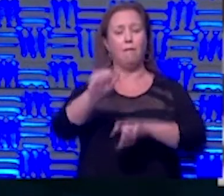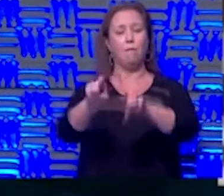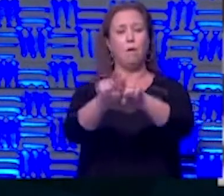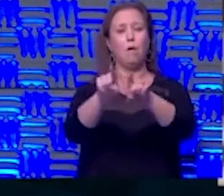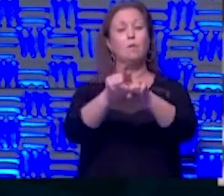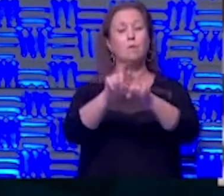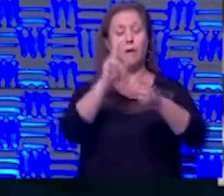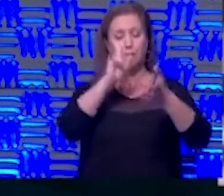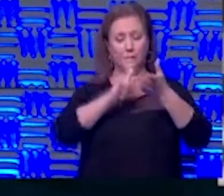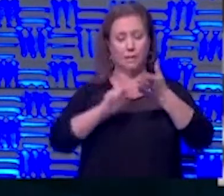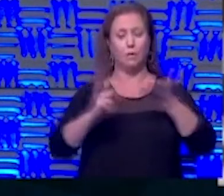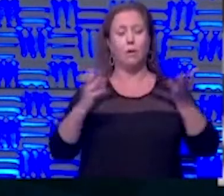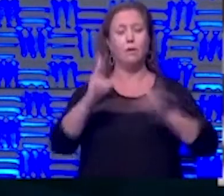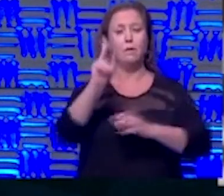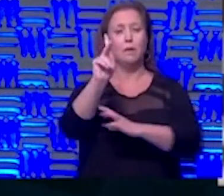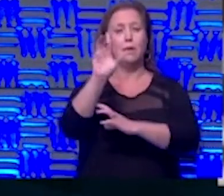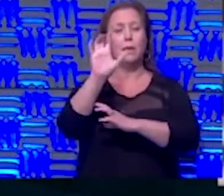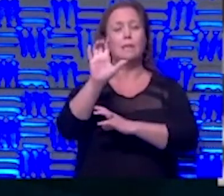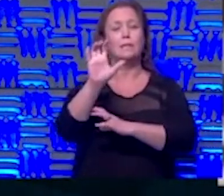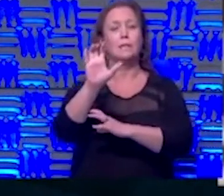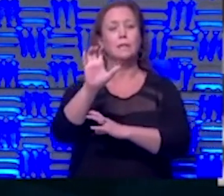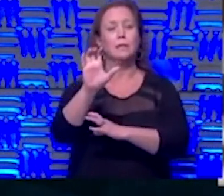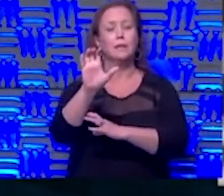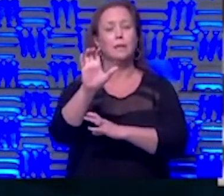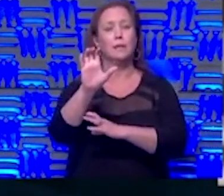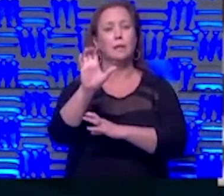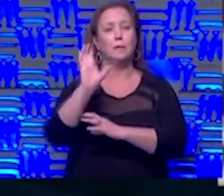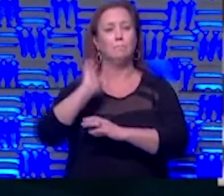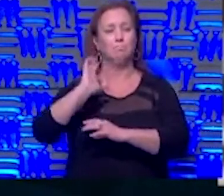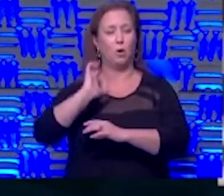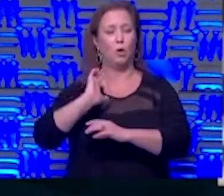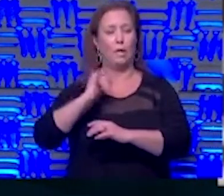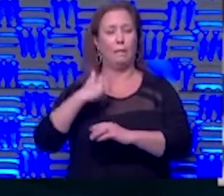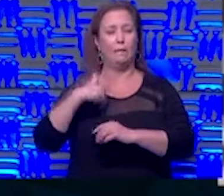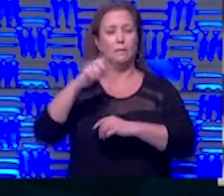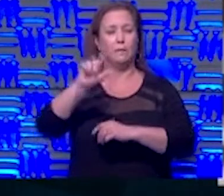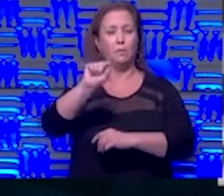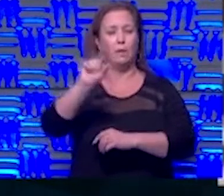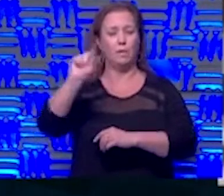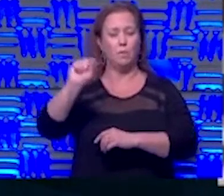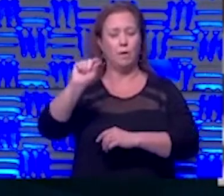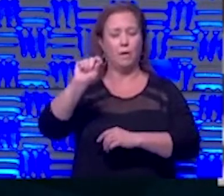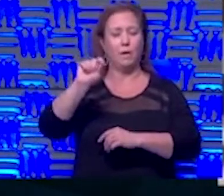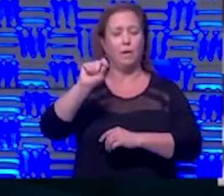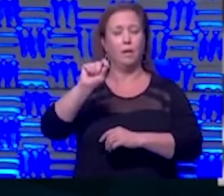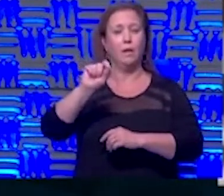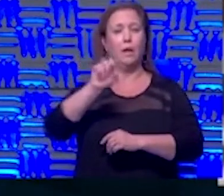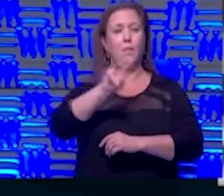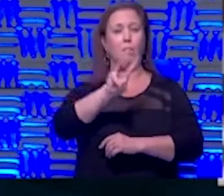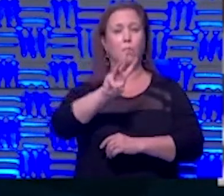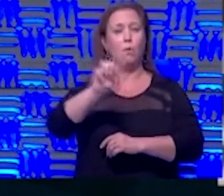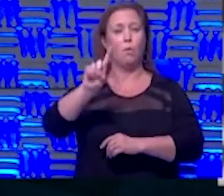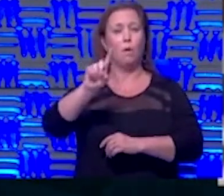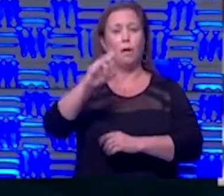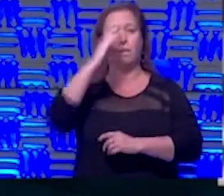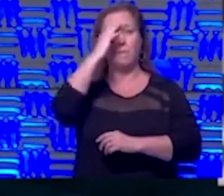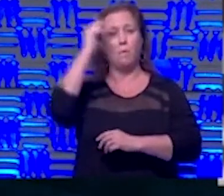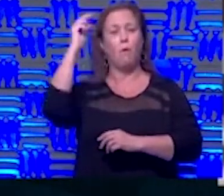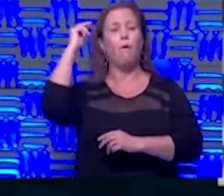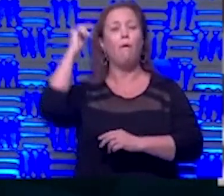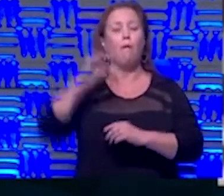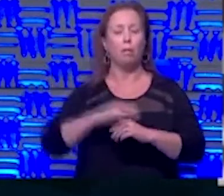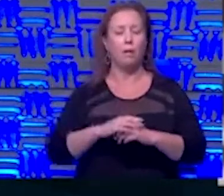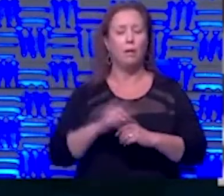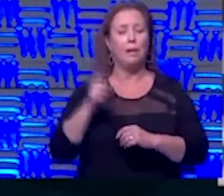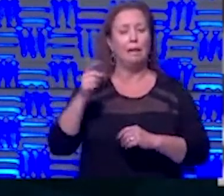the Secretary in Kansas City earlier this year at the World War I Memorial, where